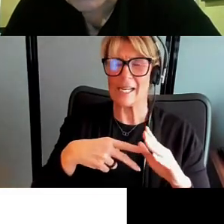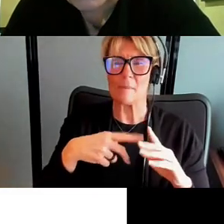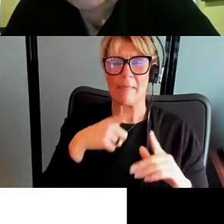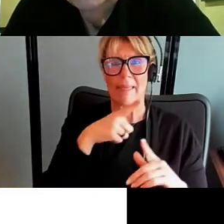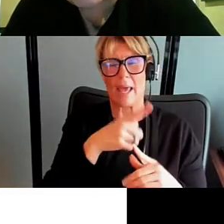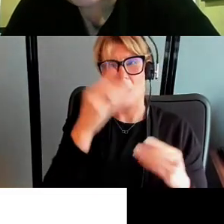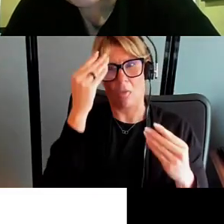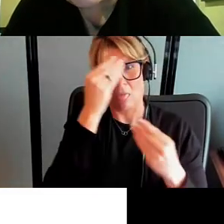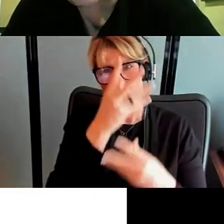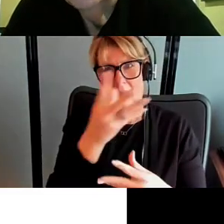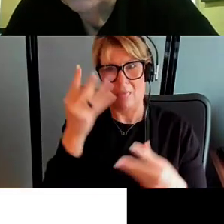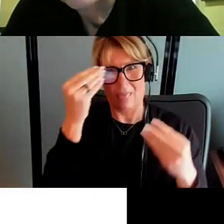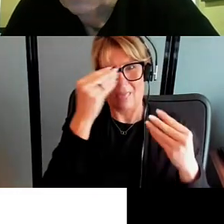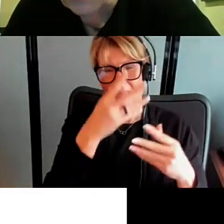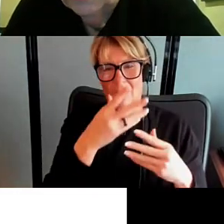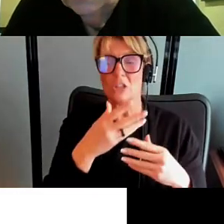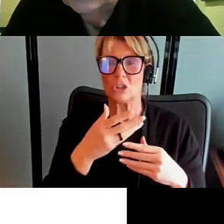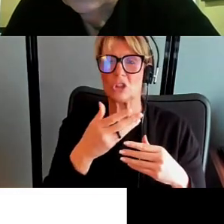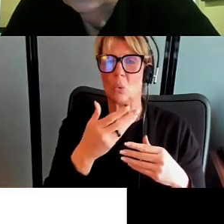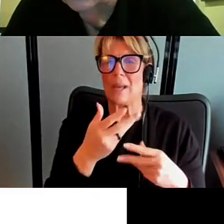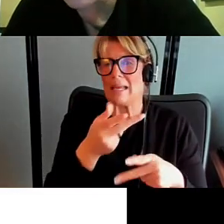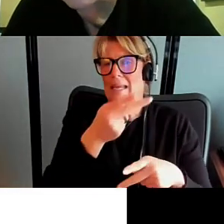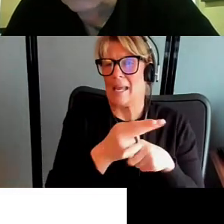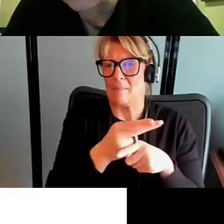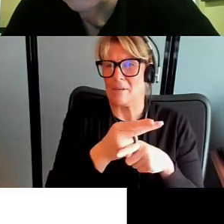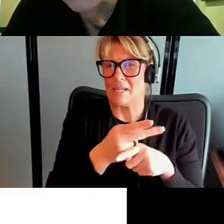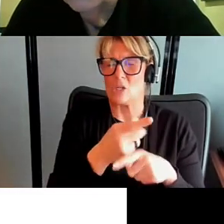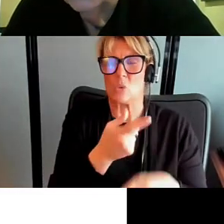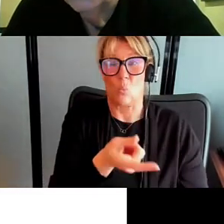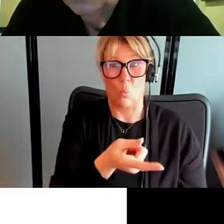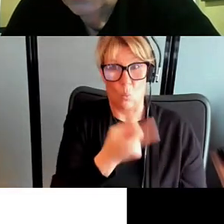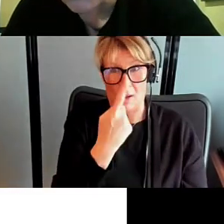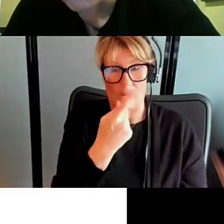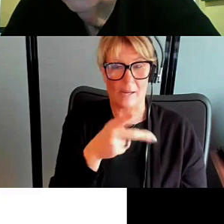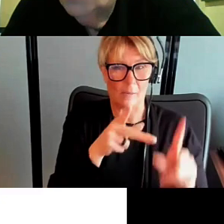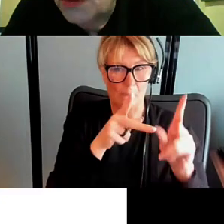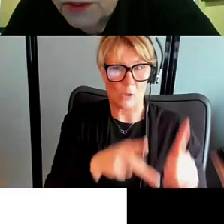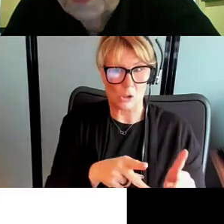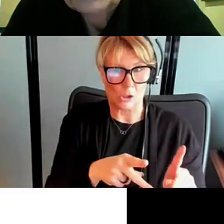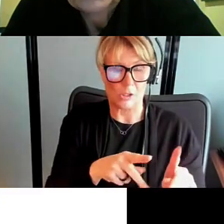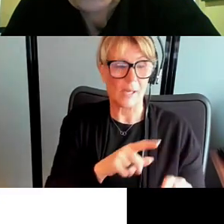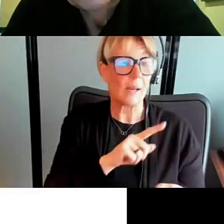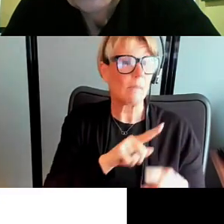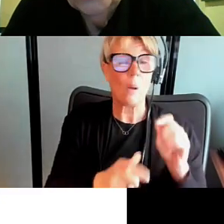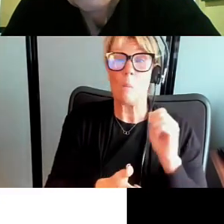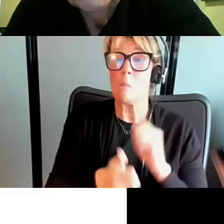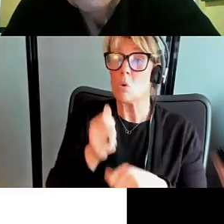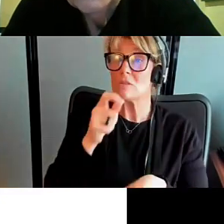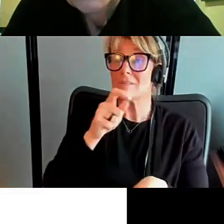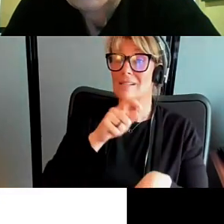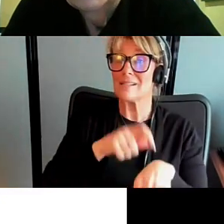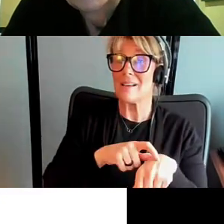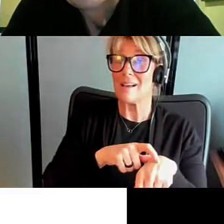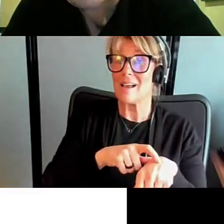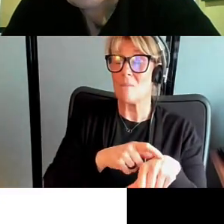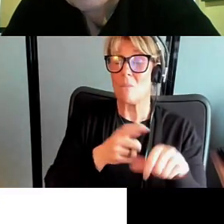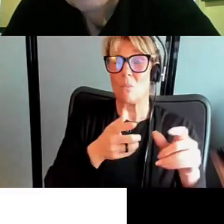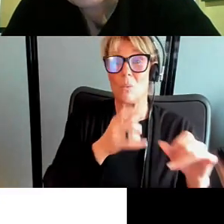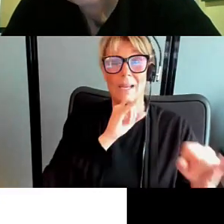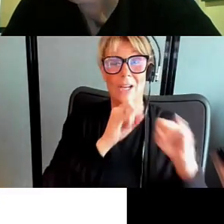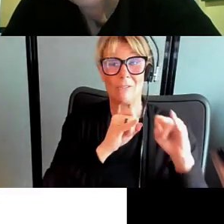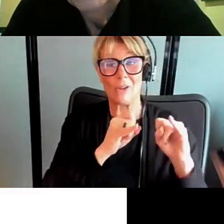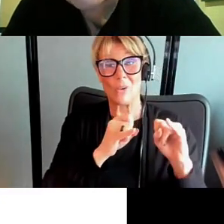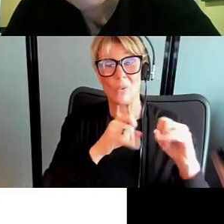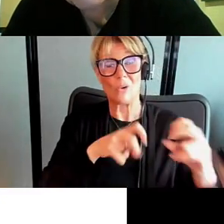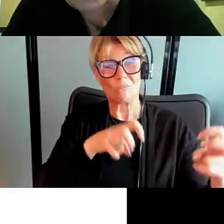dense and very experienced speakers too. So most of the people we talked to,